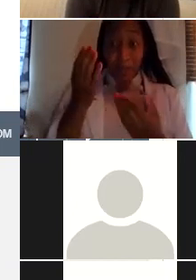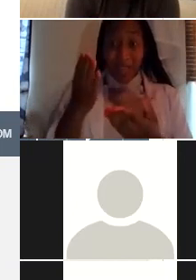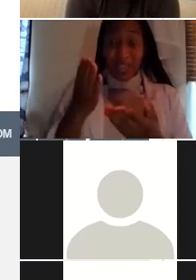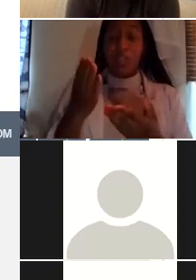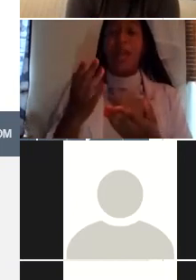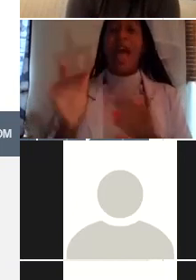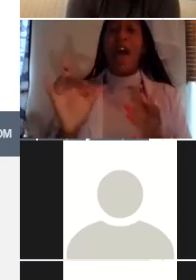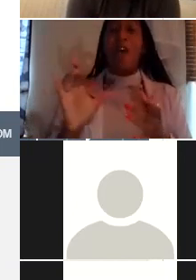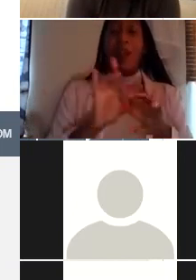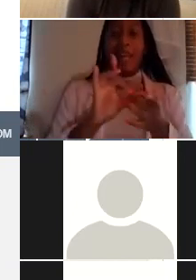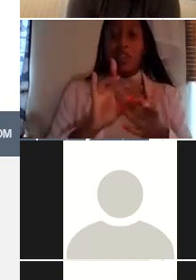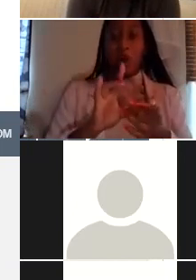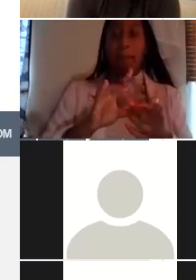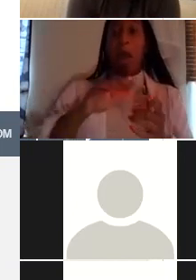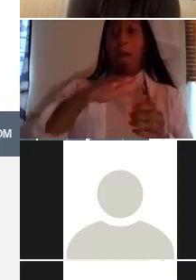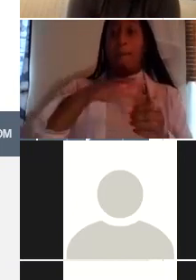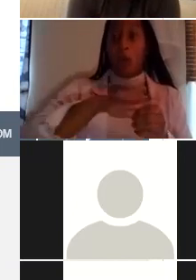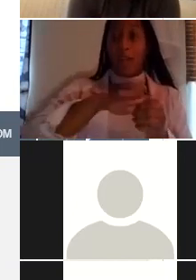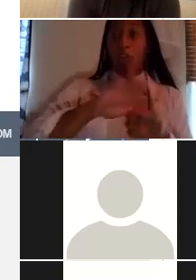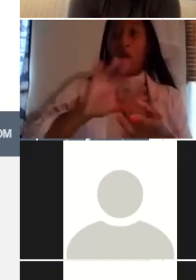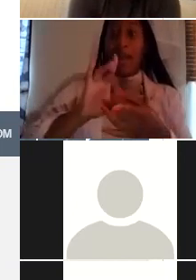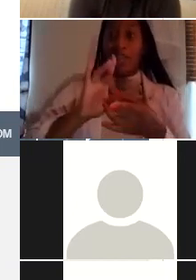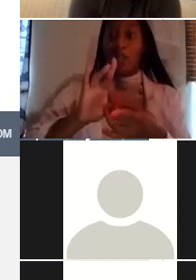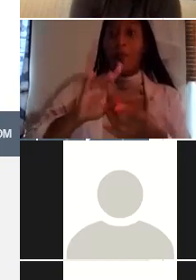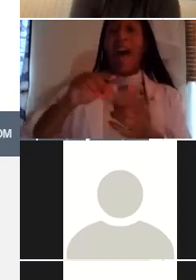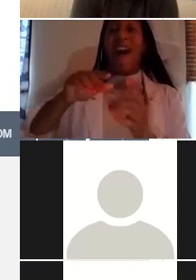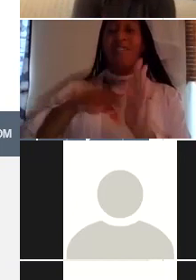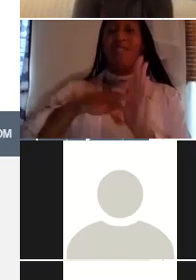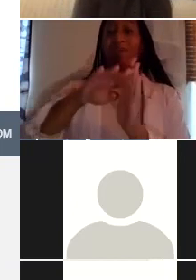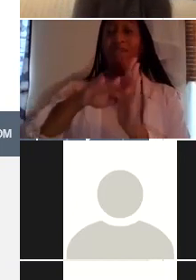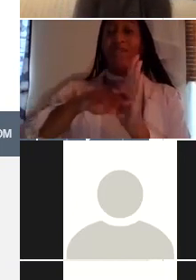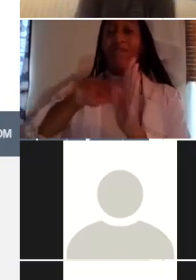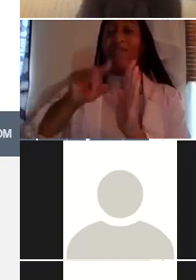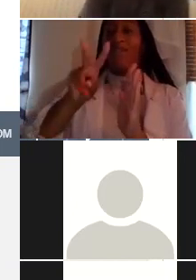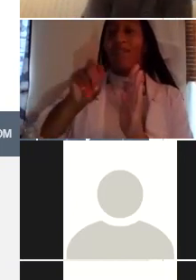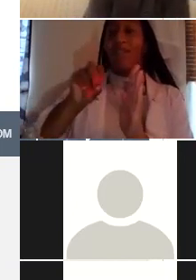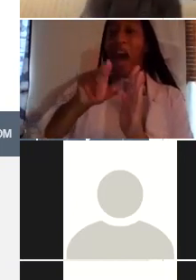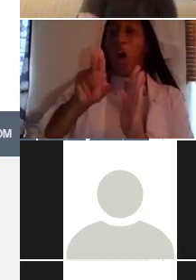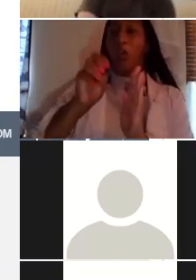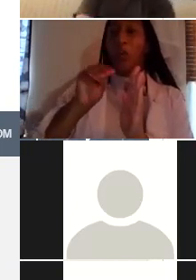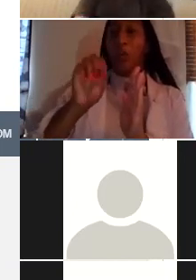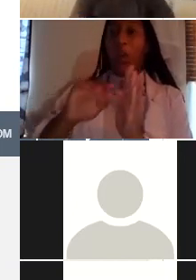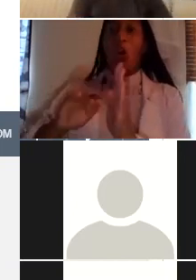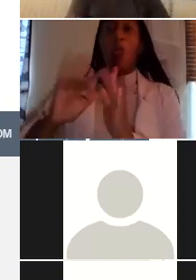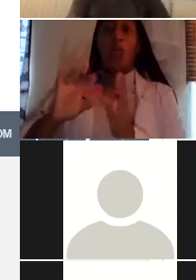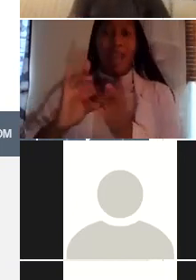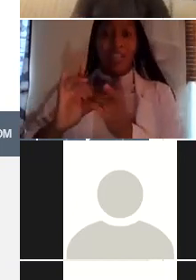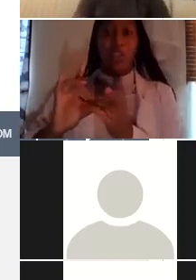temperature. Again, you're not solving any problems with that, just understanding